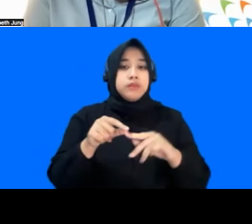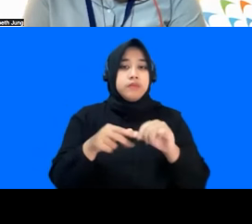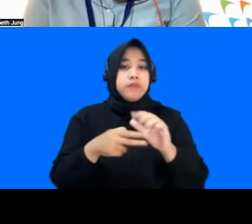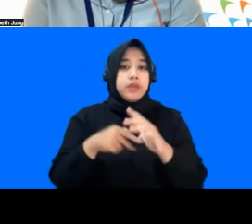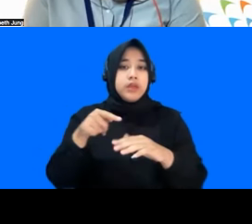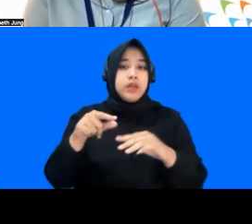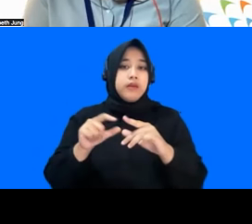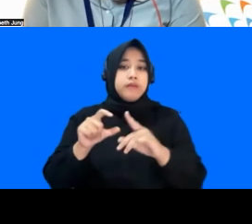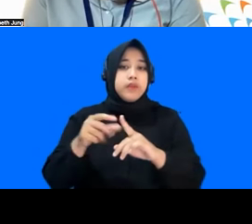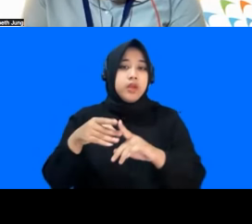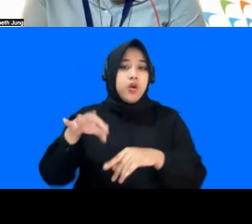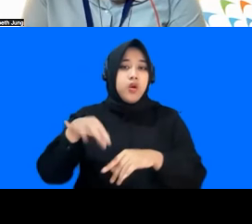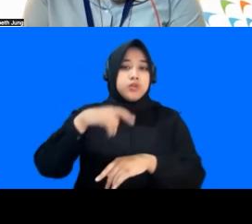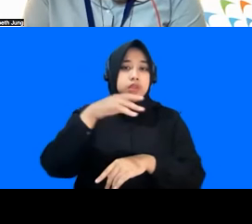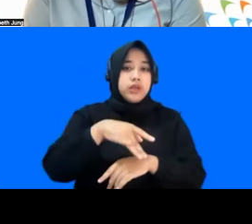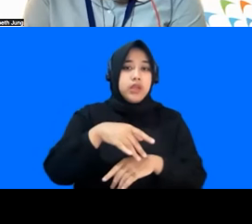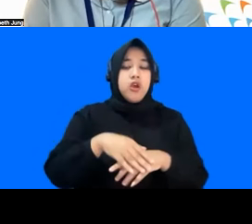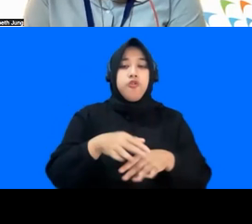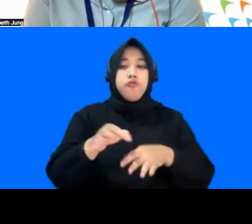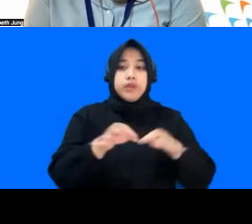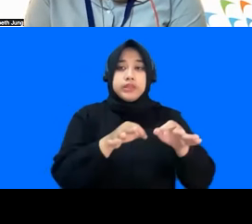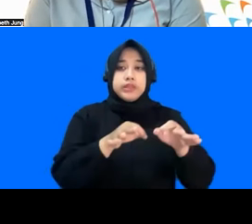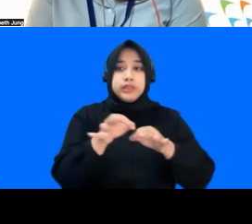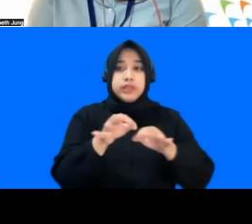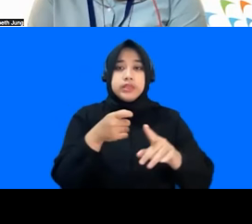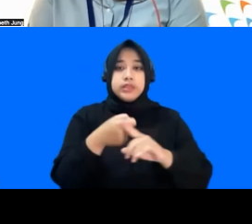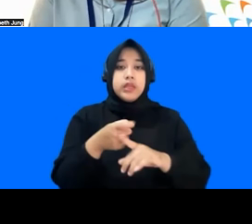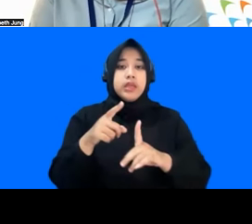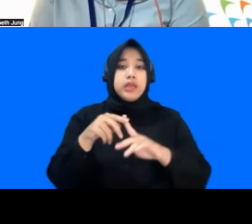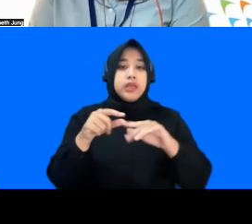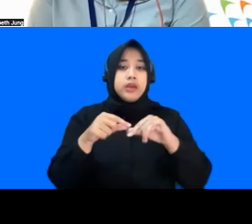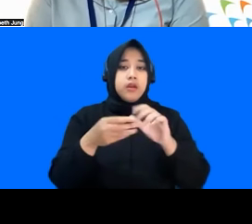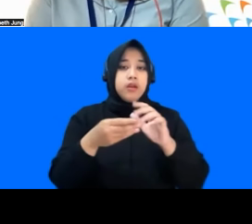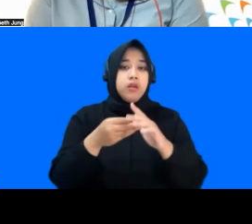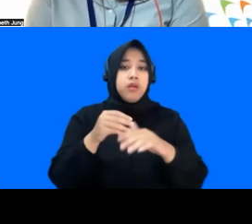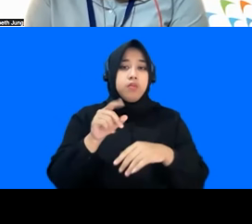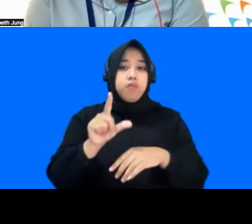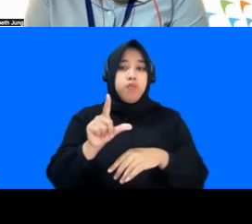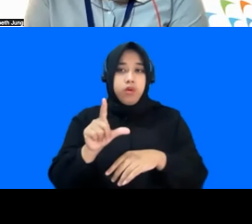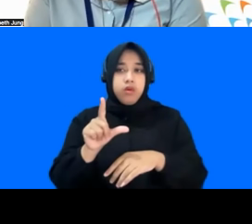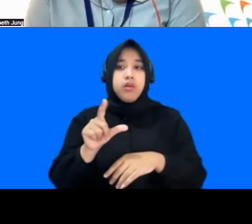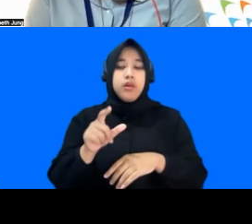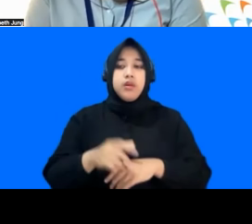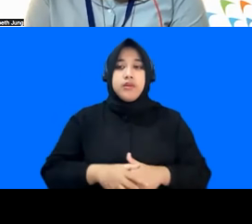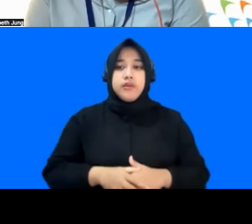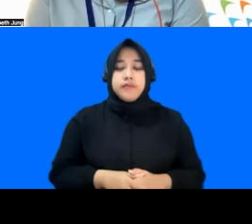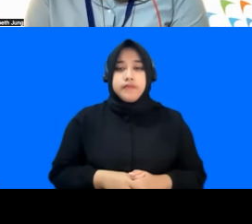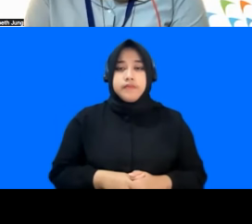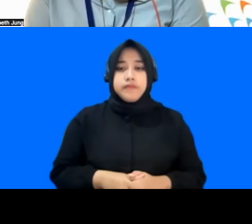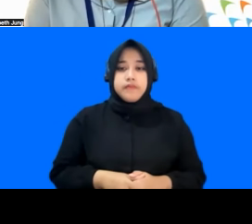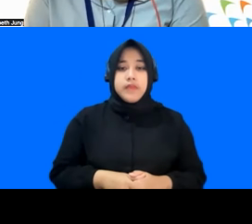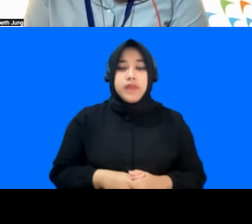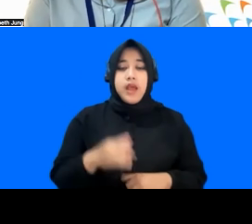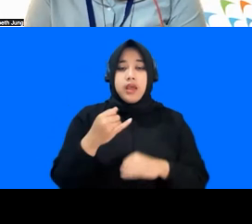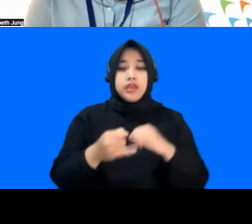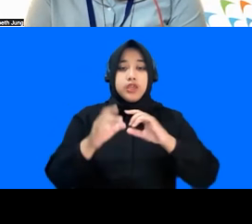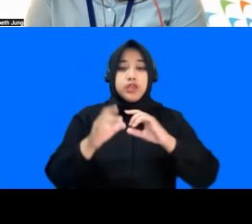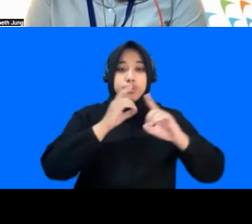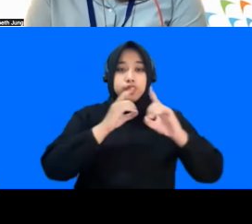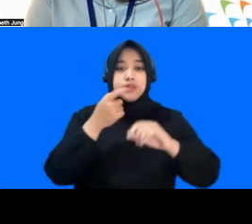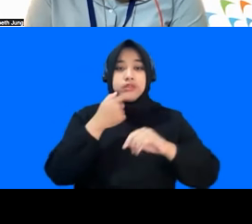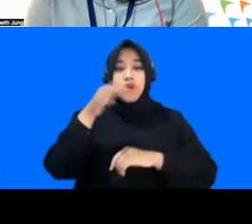and the ASEA Foundation. However, this is not the end of the discussing inclusive smart city. The lessons and discussions